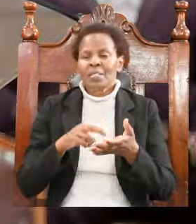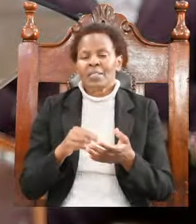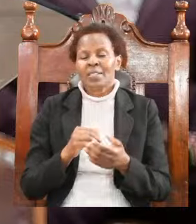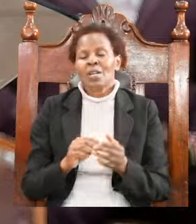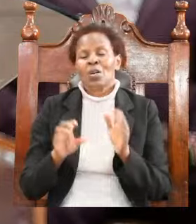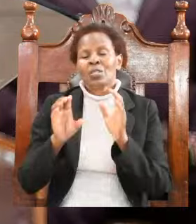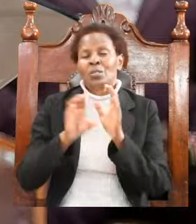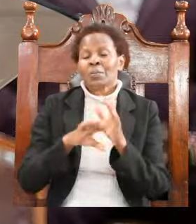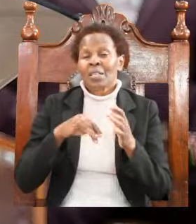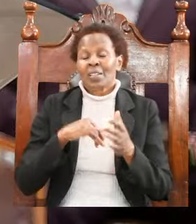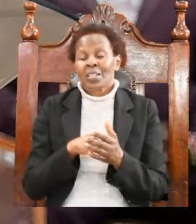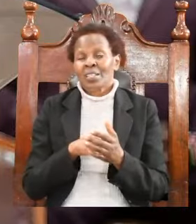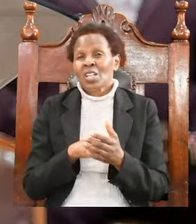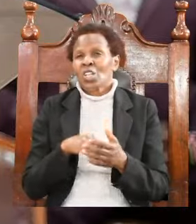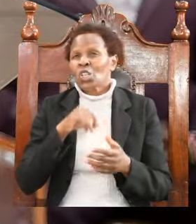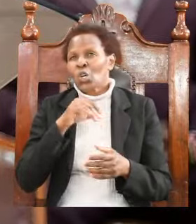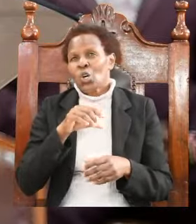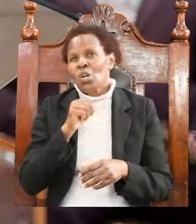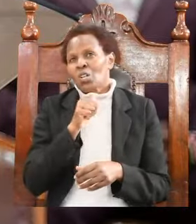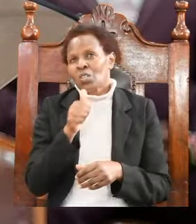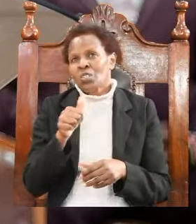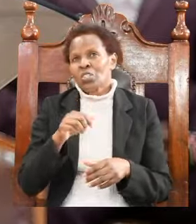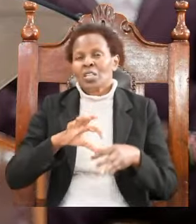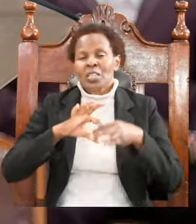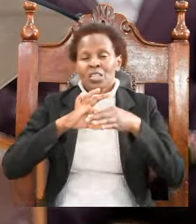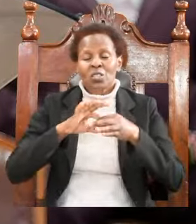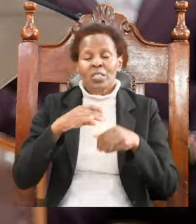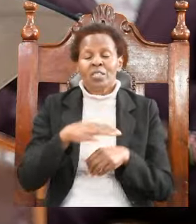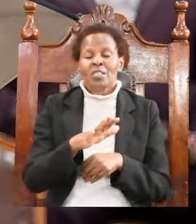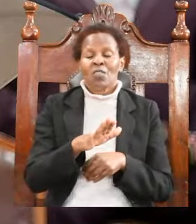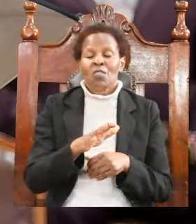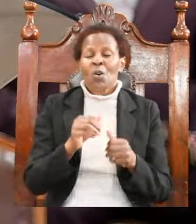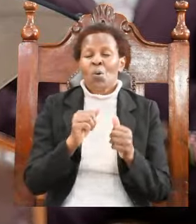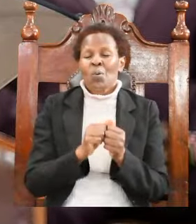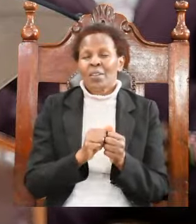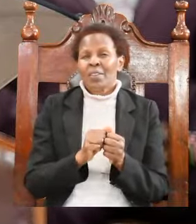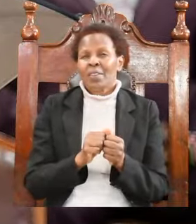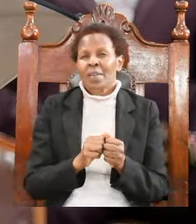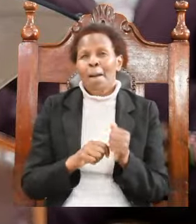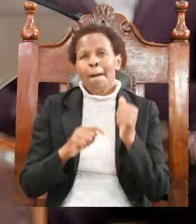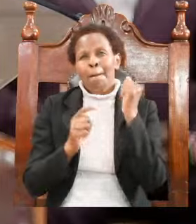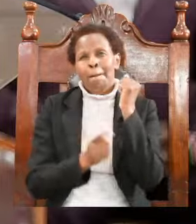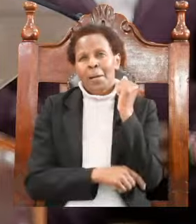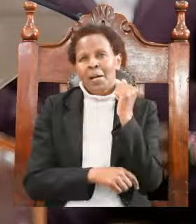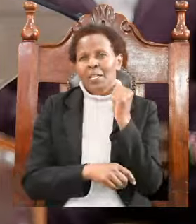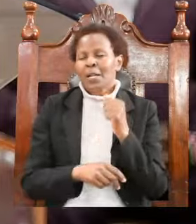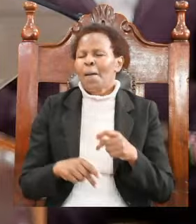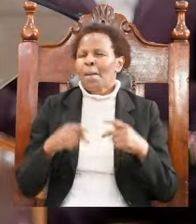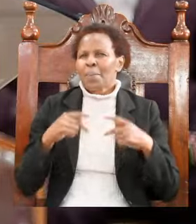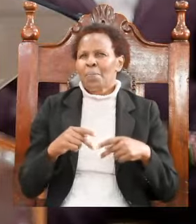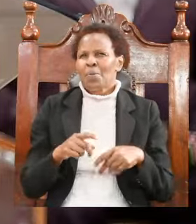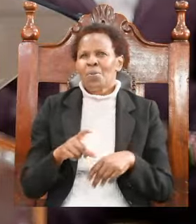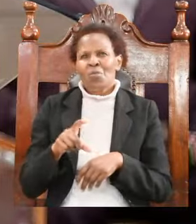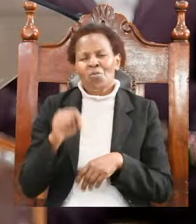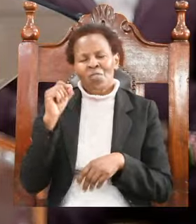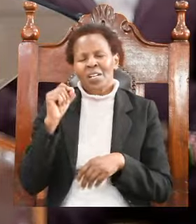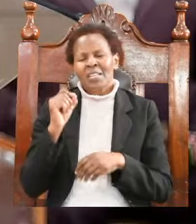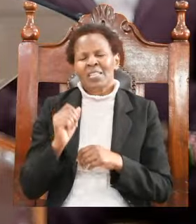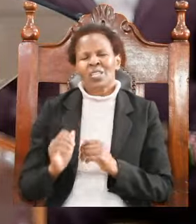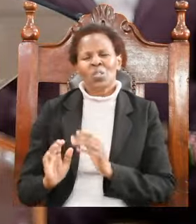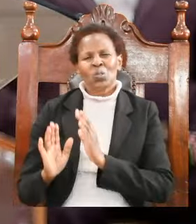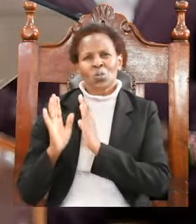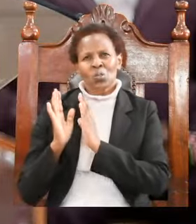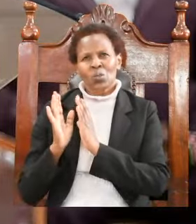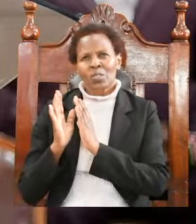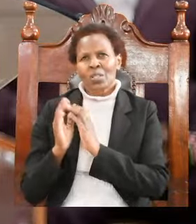we shouldn't be entangled in civilian affairs. Imagine upate a soldier, because we are soldiers of Christ,